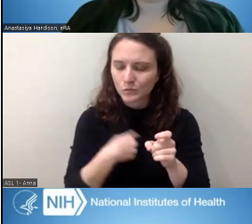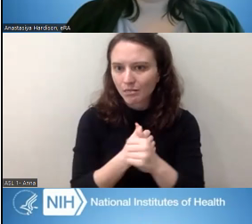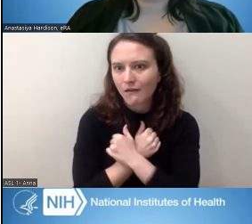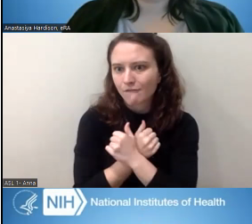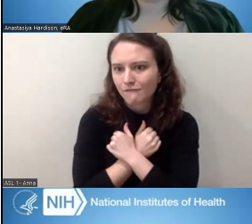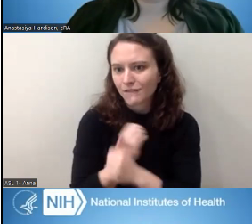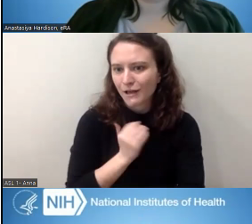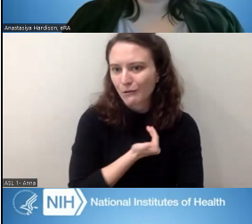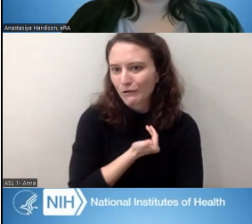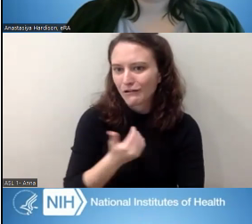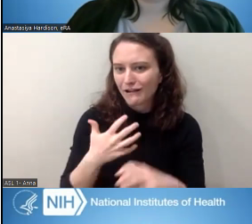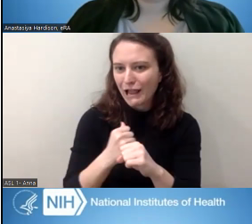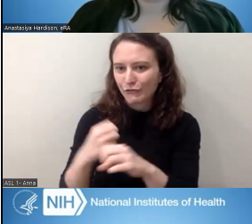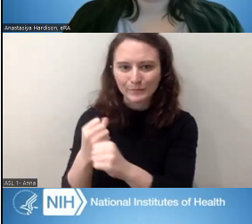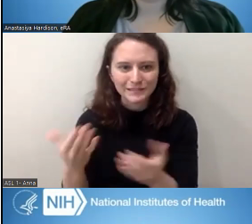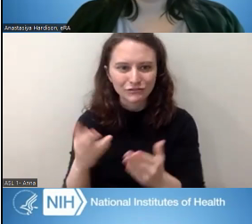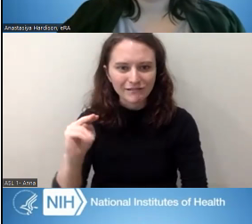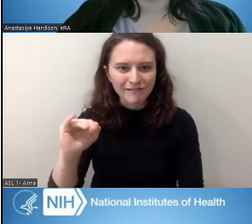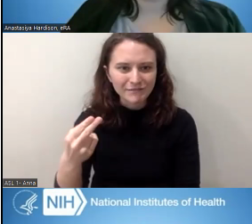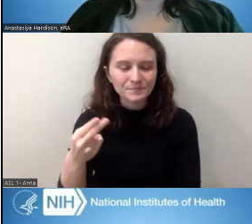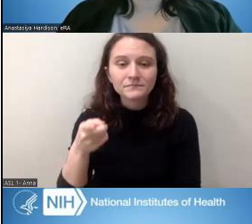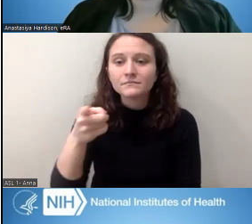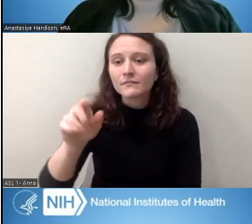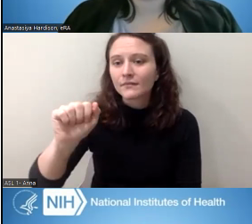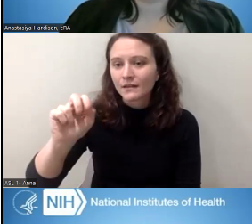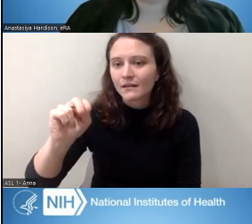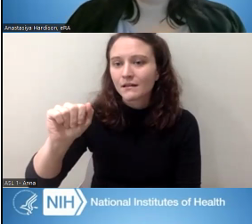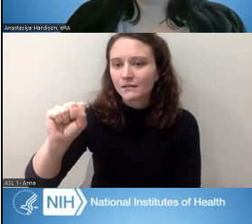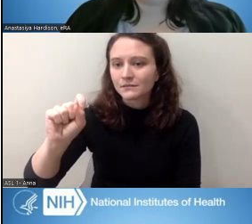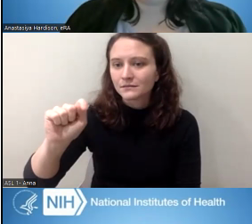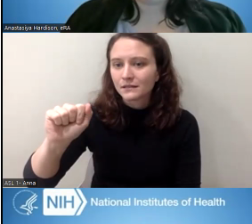acronyms here at NIH, and she's going to take us through our presentation.